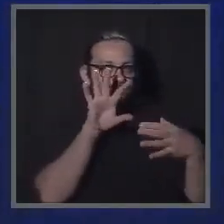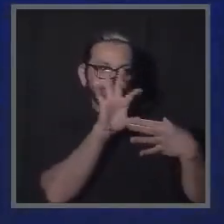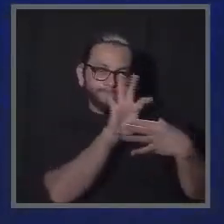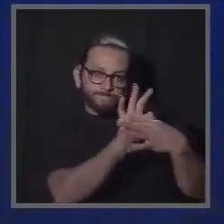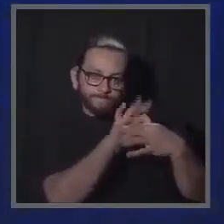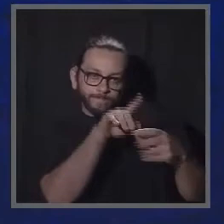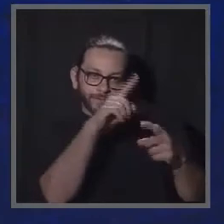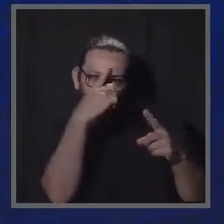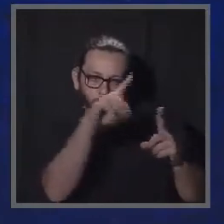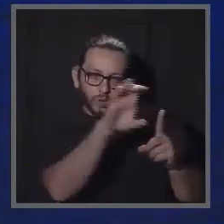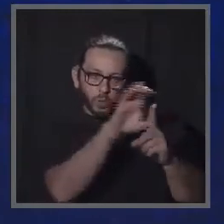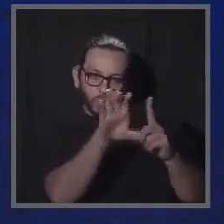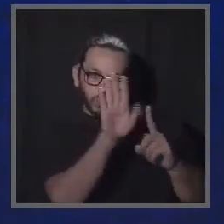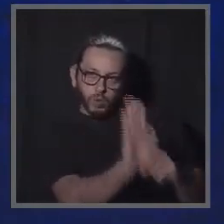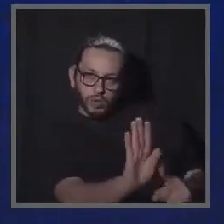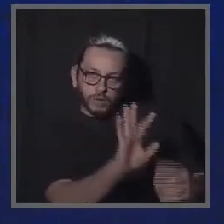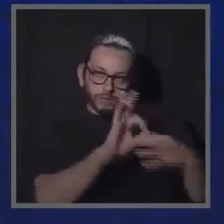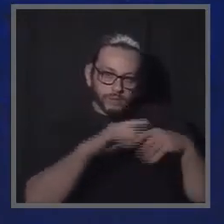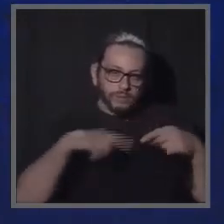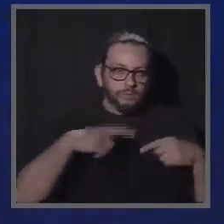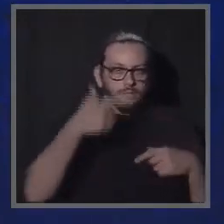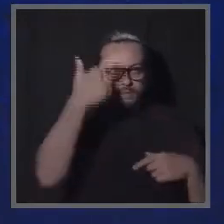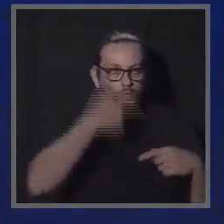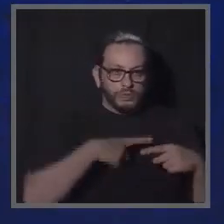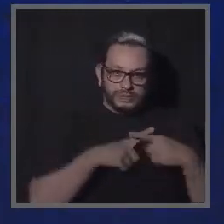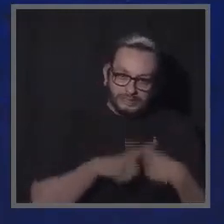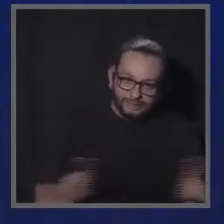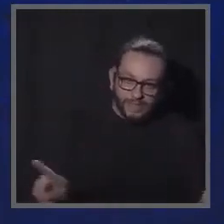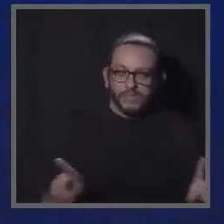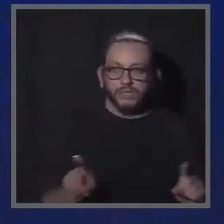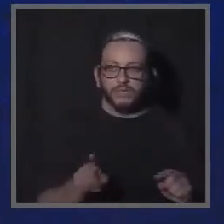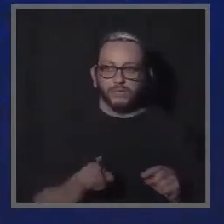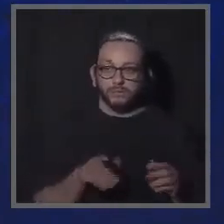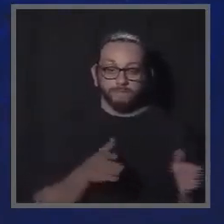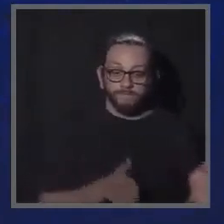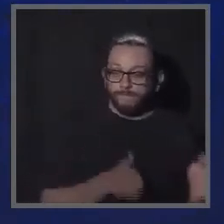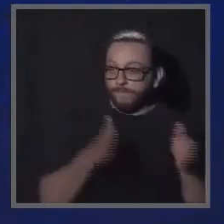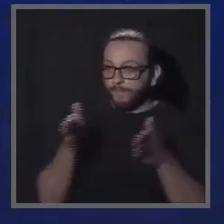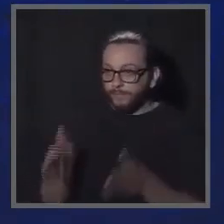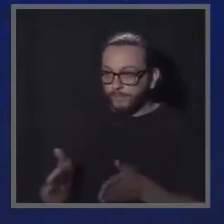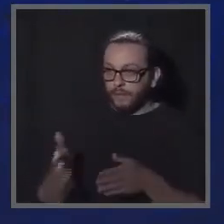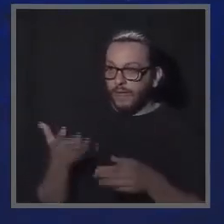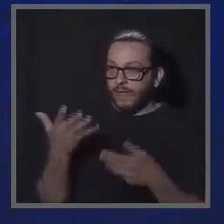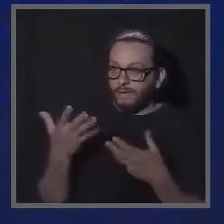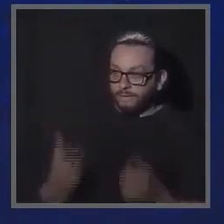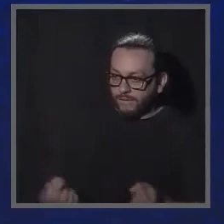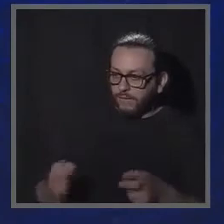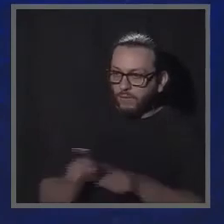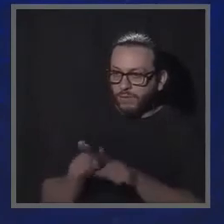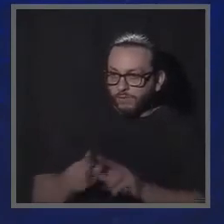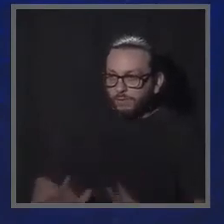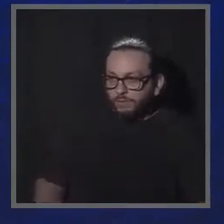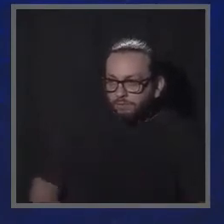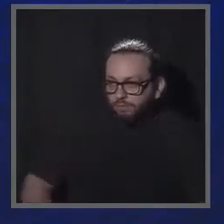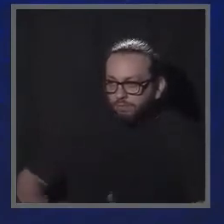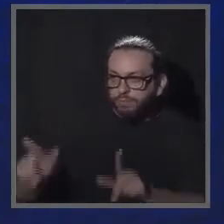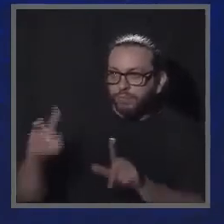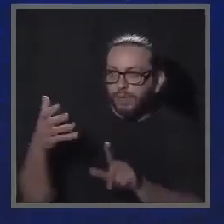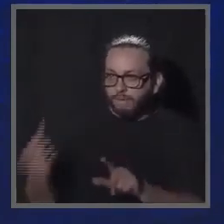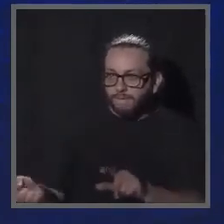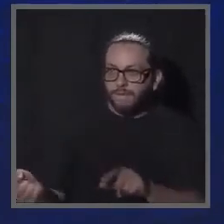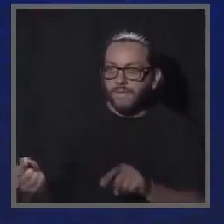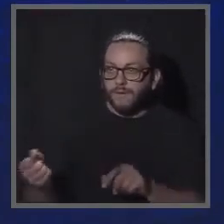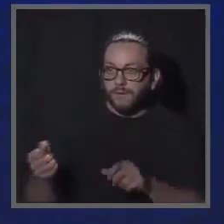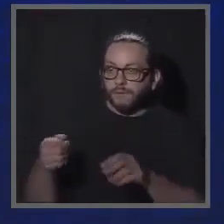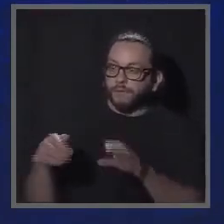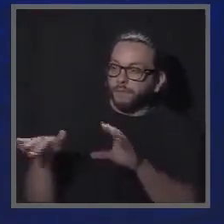initiatives. On the other hand, we also have another growth of the involvement in actions